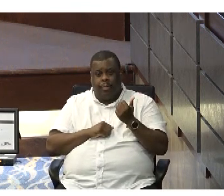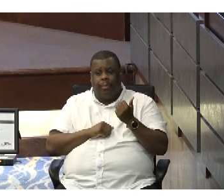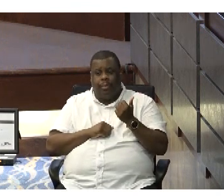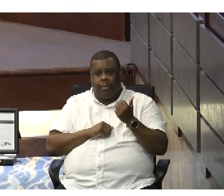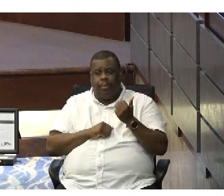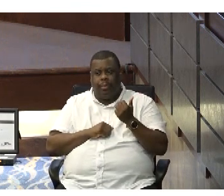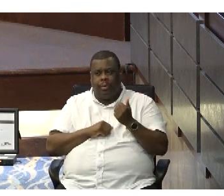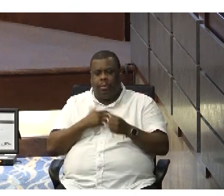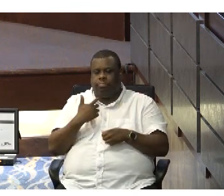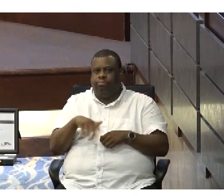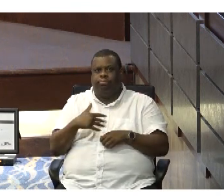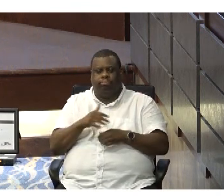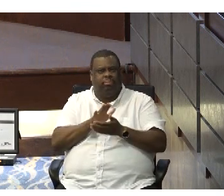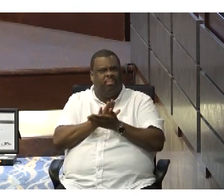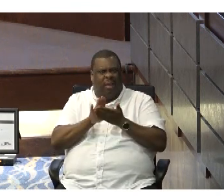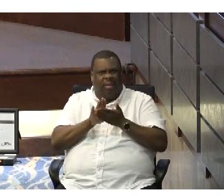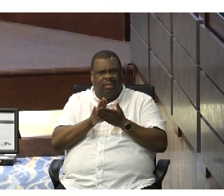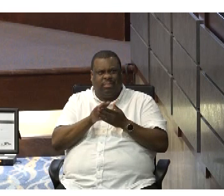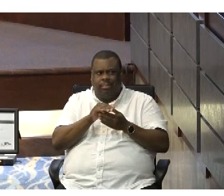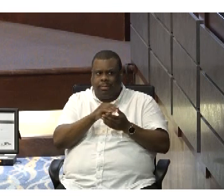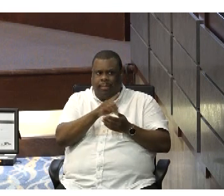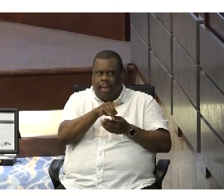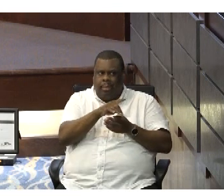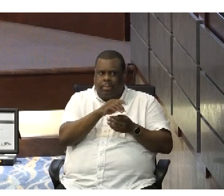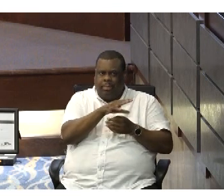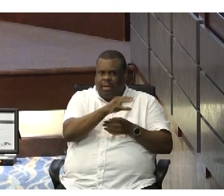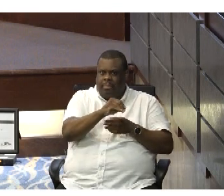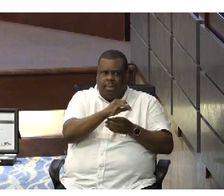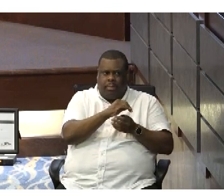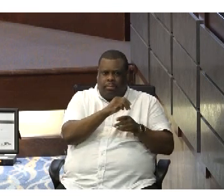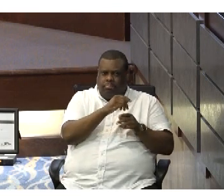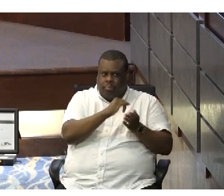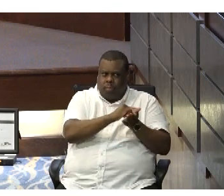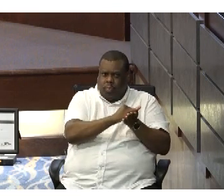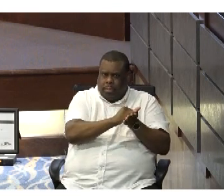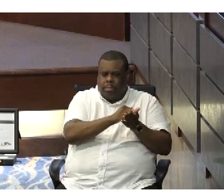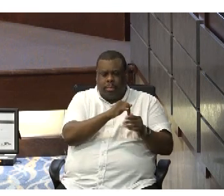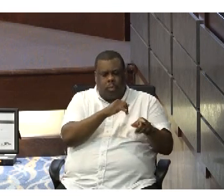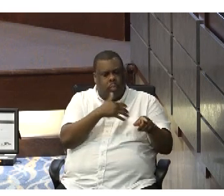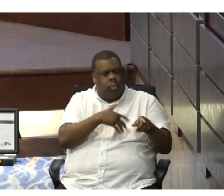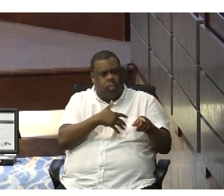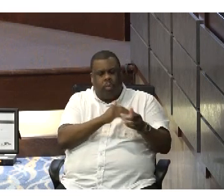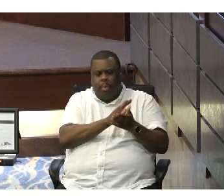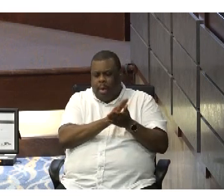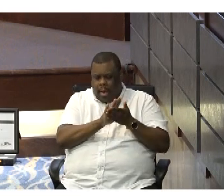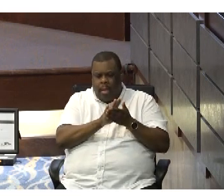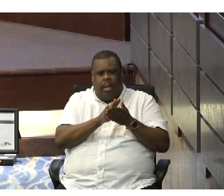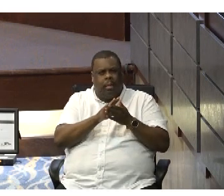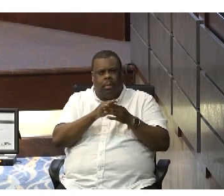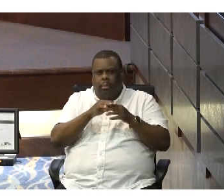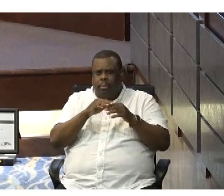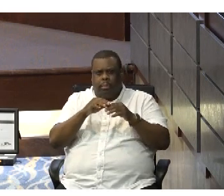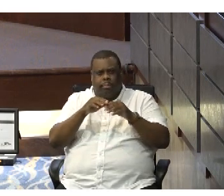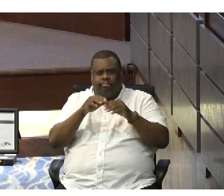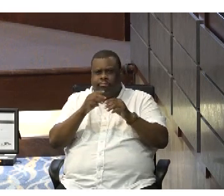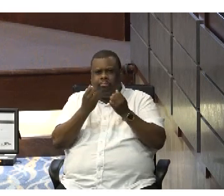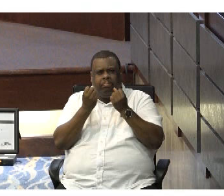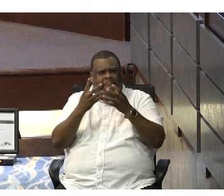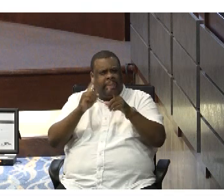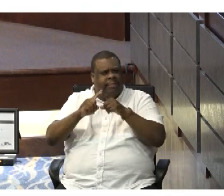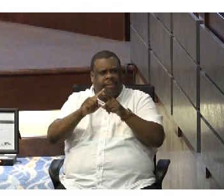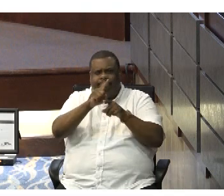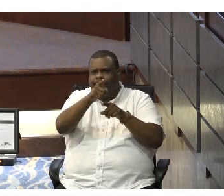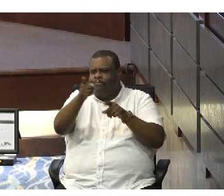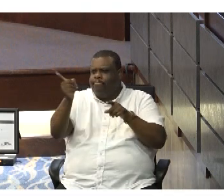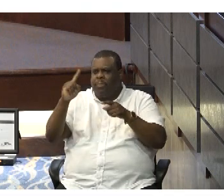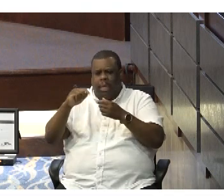really standout cultural and other iconic facilities across the world. A